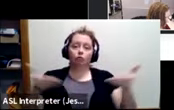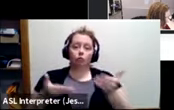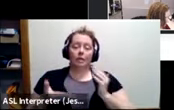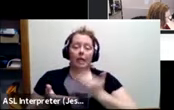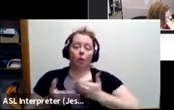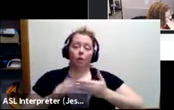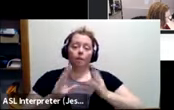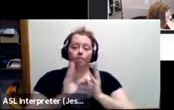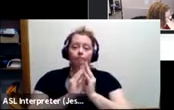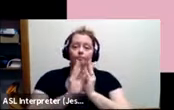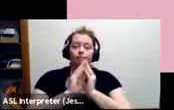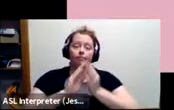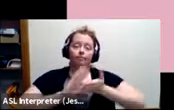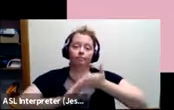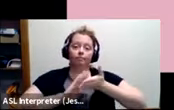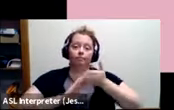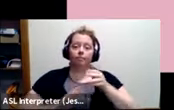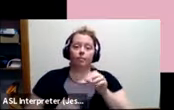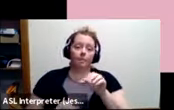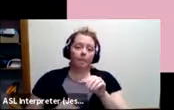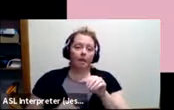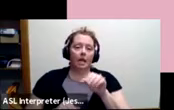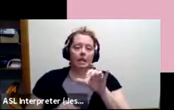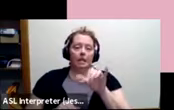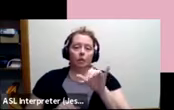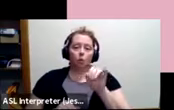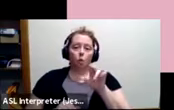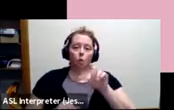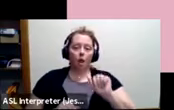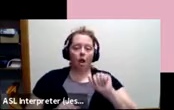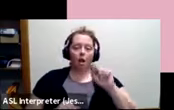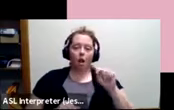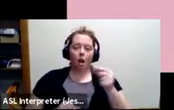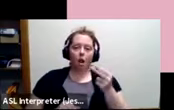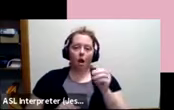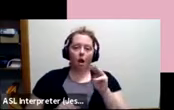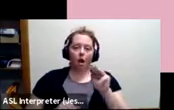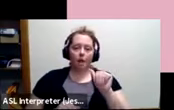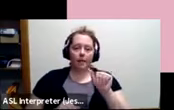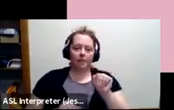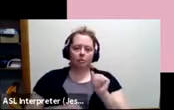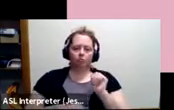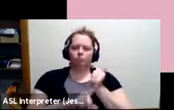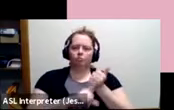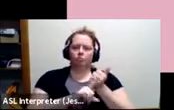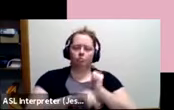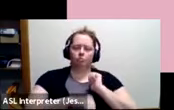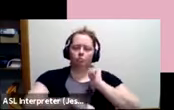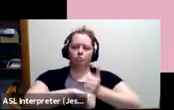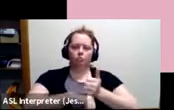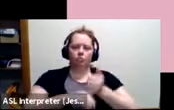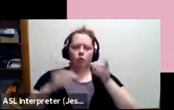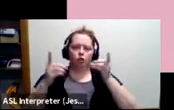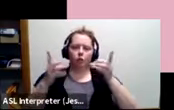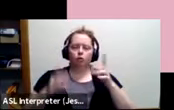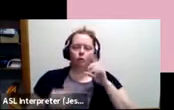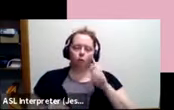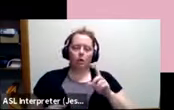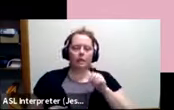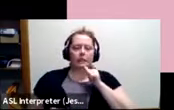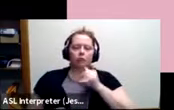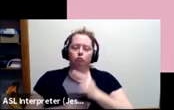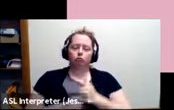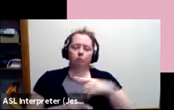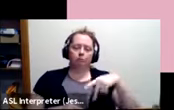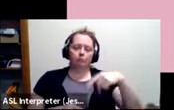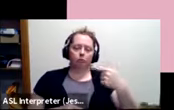presentation, Ciora Thomas. Ciora is the founder and director of SisTersPGH,